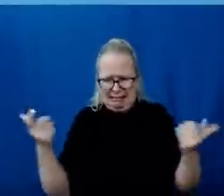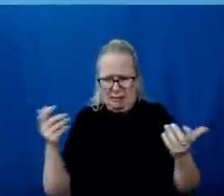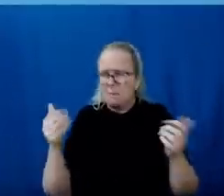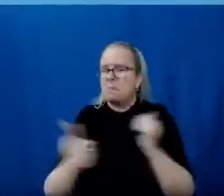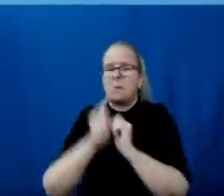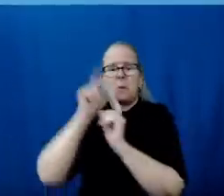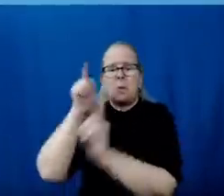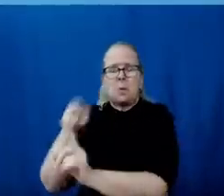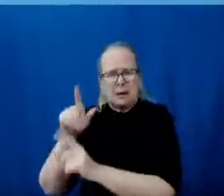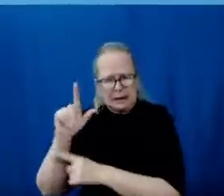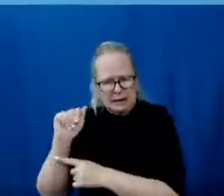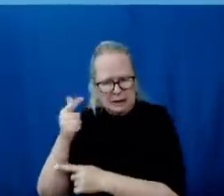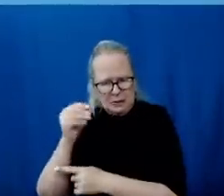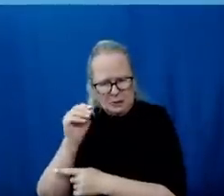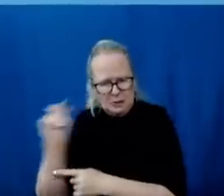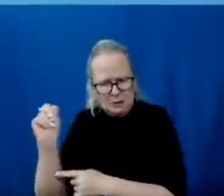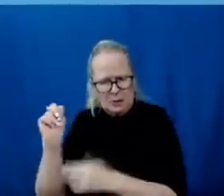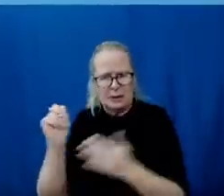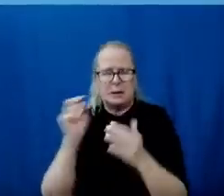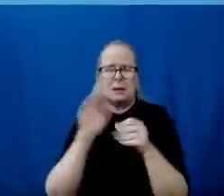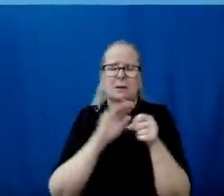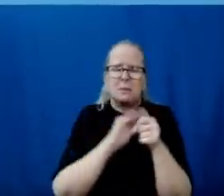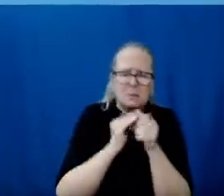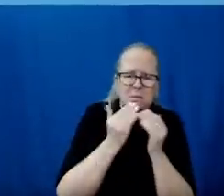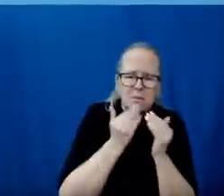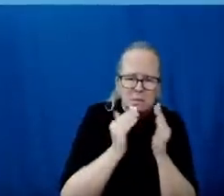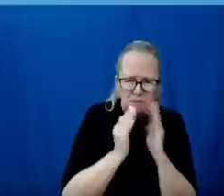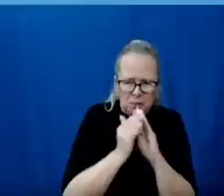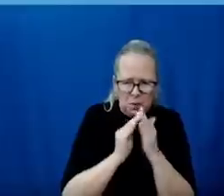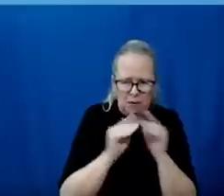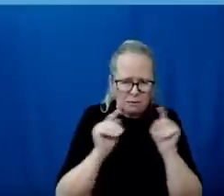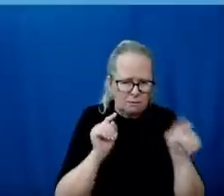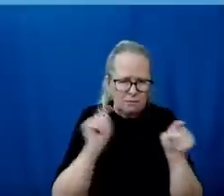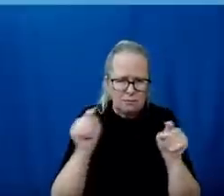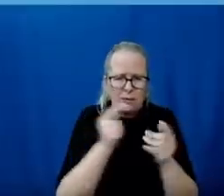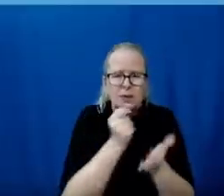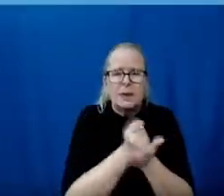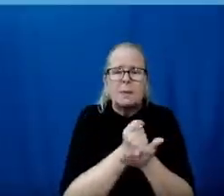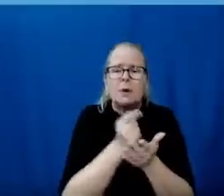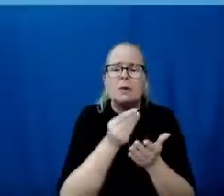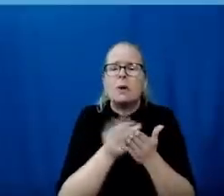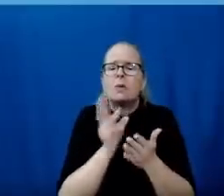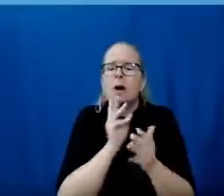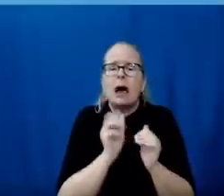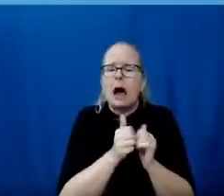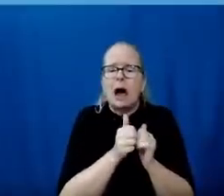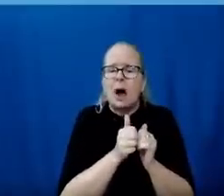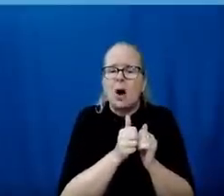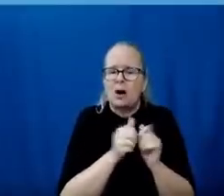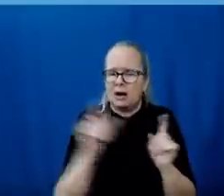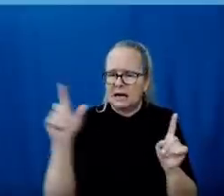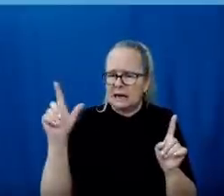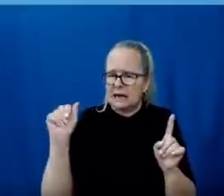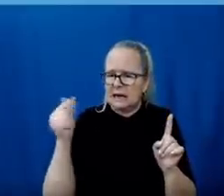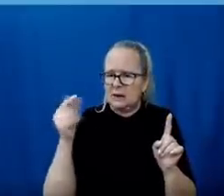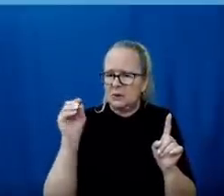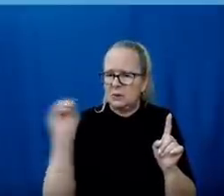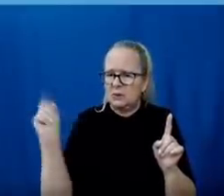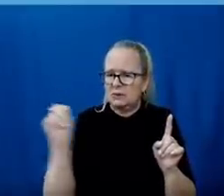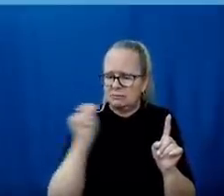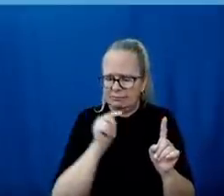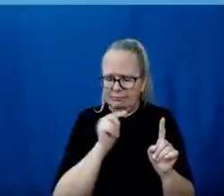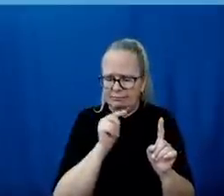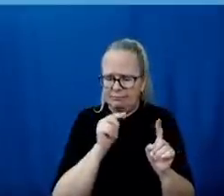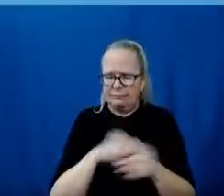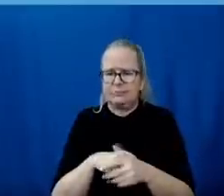everywhere, basically. In every town and every small village, there's lagoons that treat their wastewater.